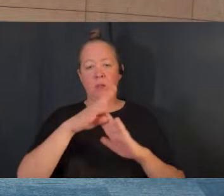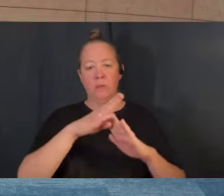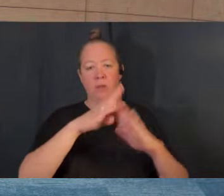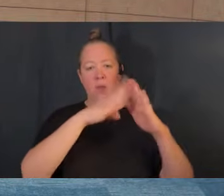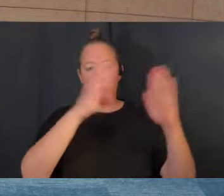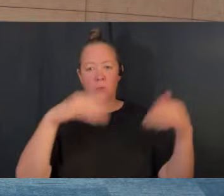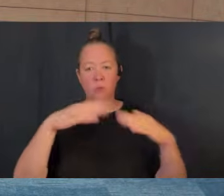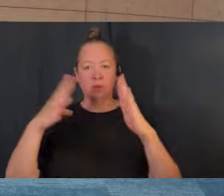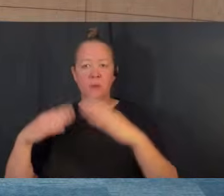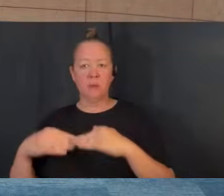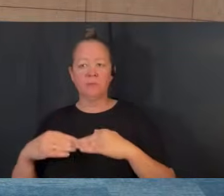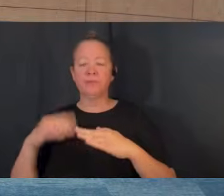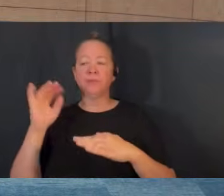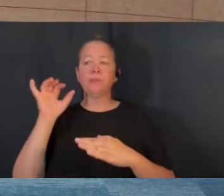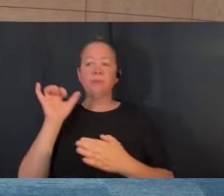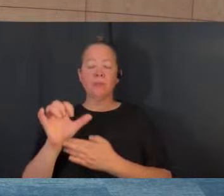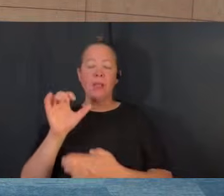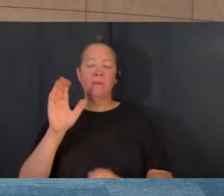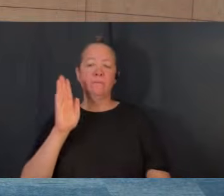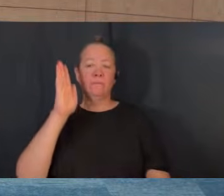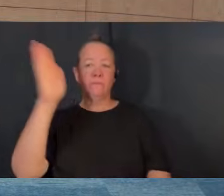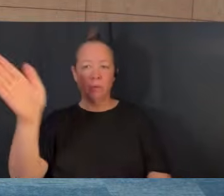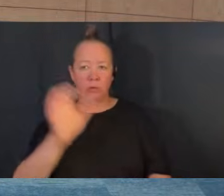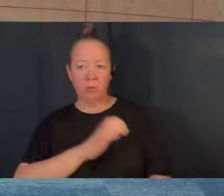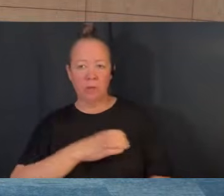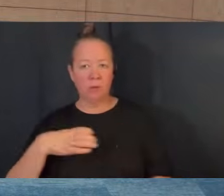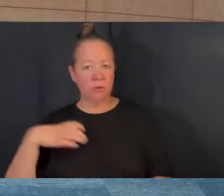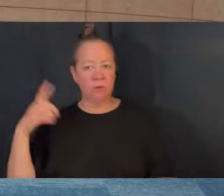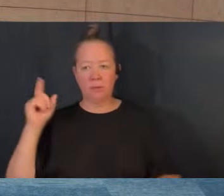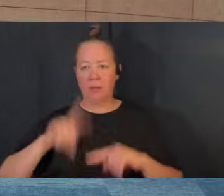Any other public input on this proposal?